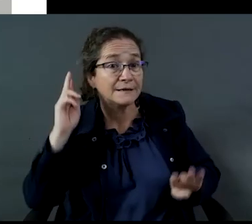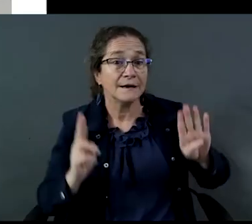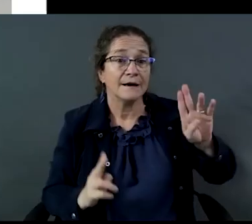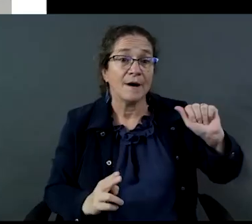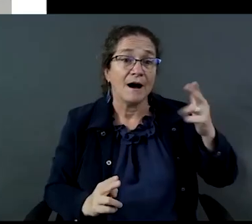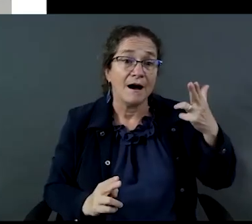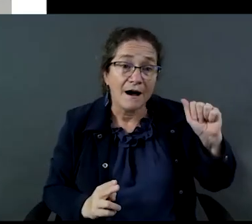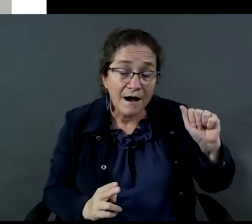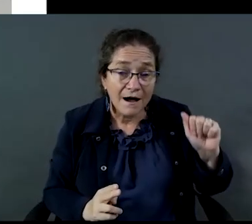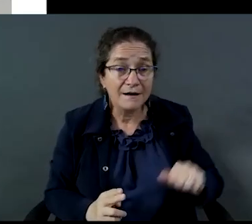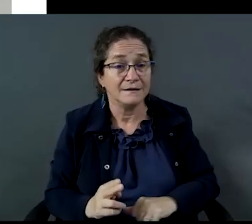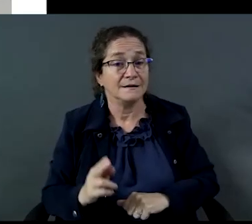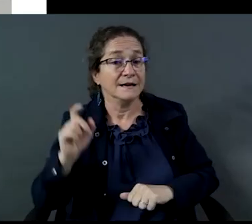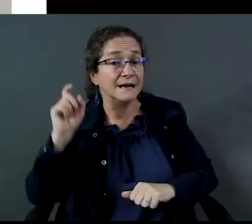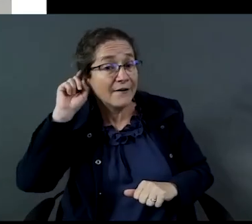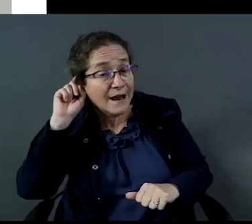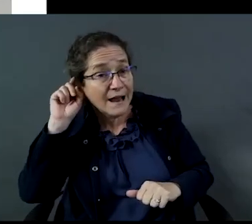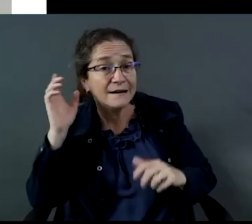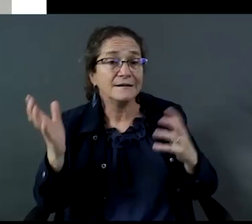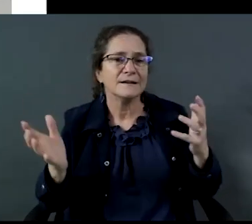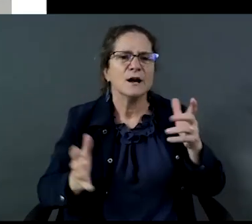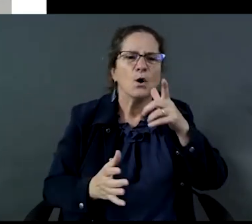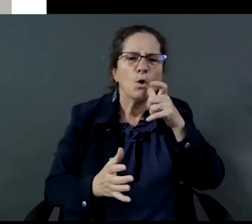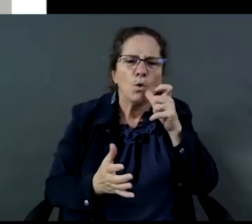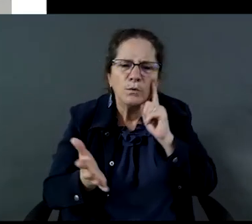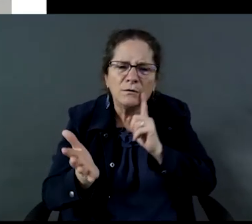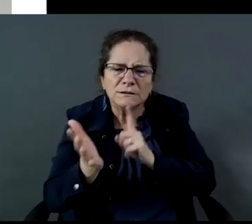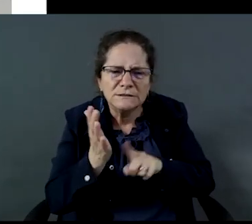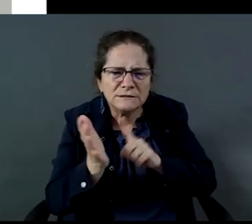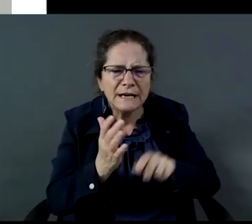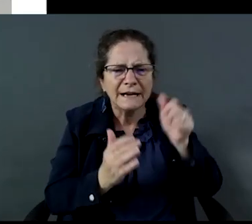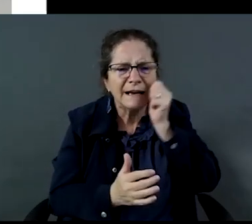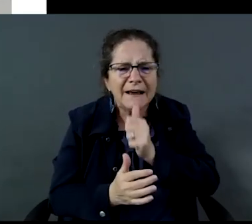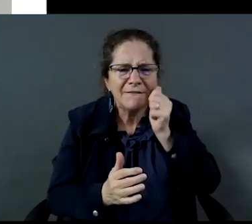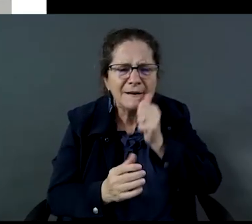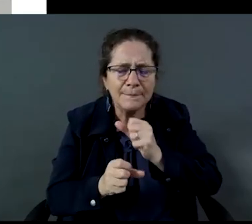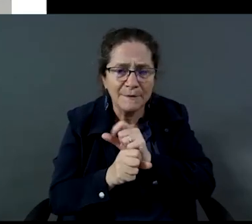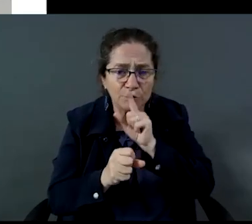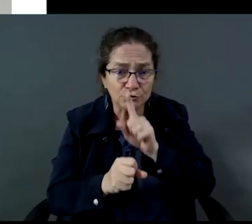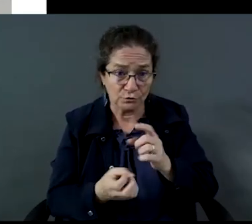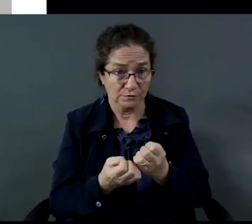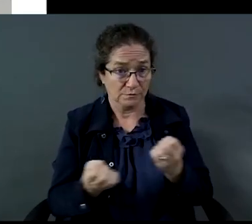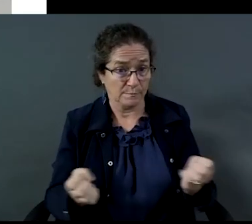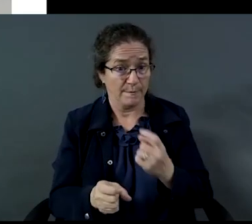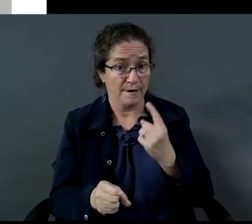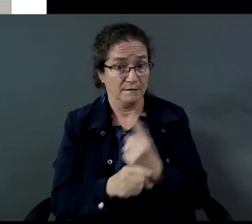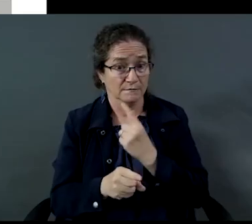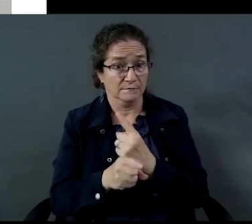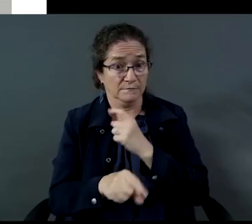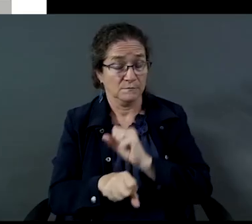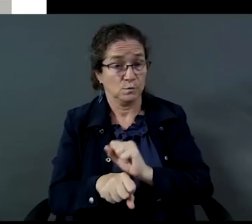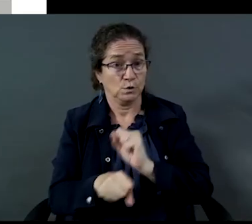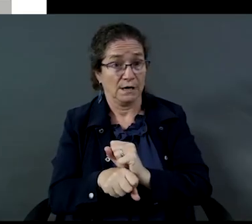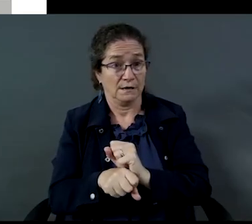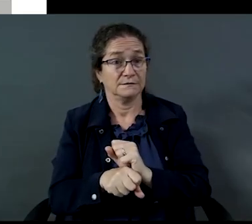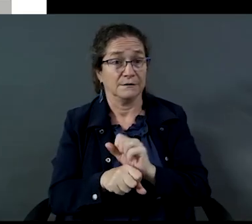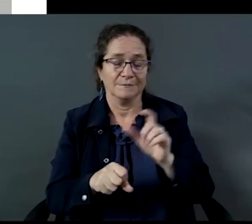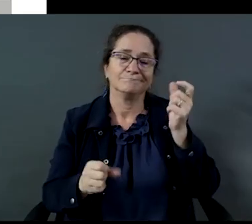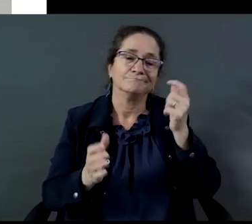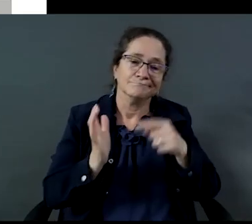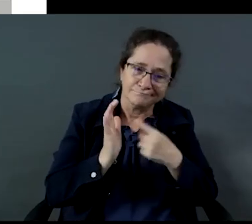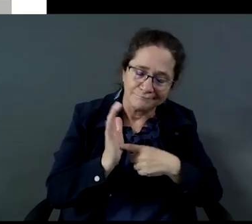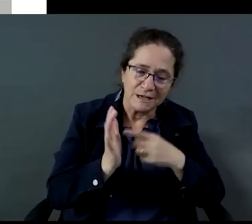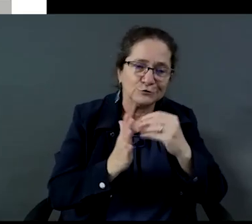aid, microphones. Who's doing the daily sound check and monitoring to ensure it's working properly? Too often, students may have a dead